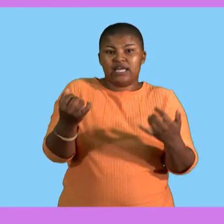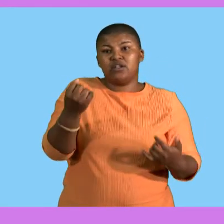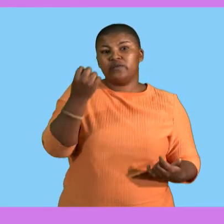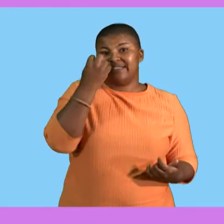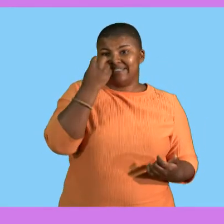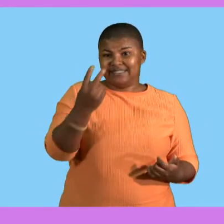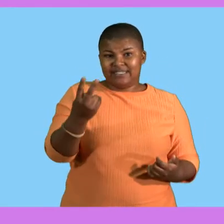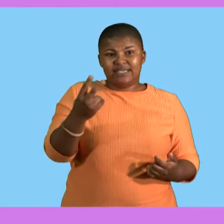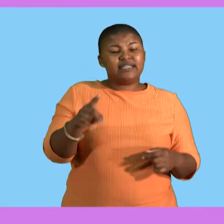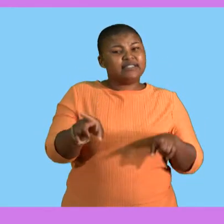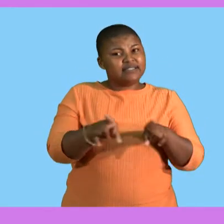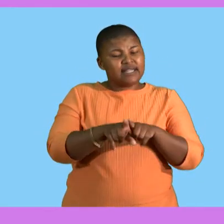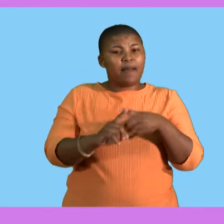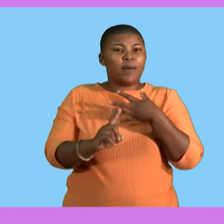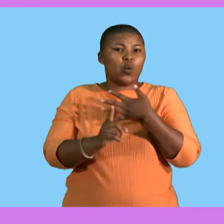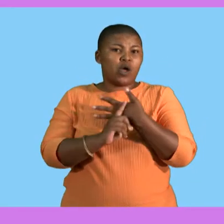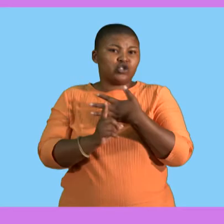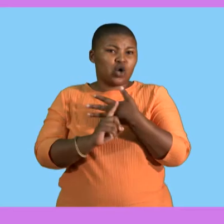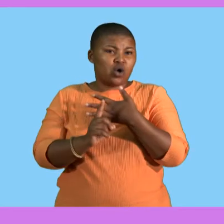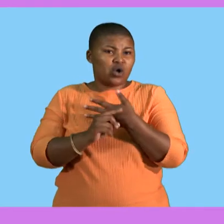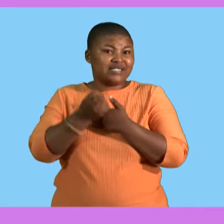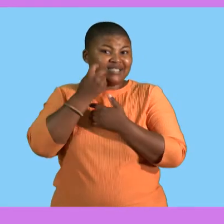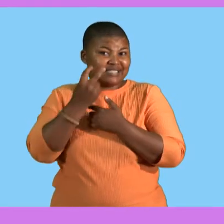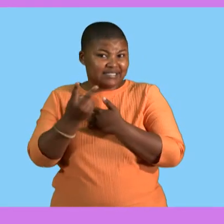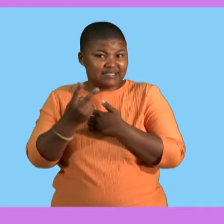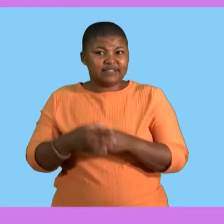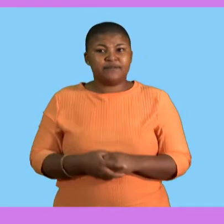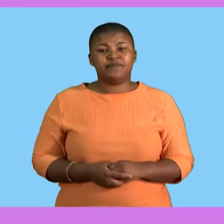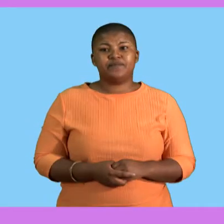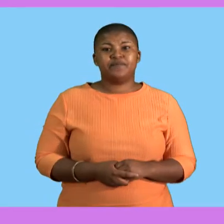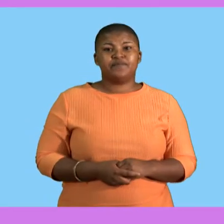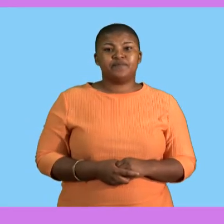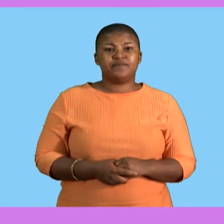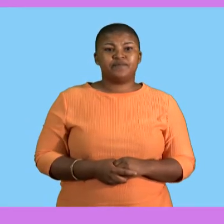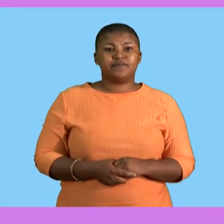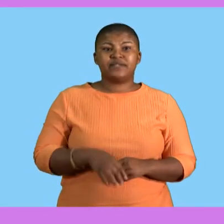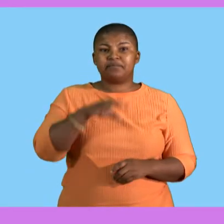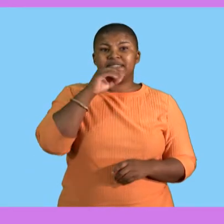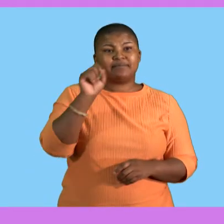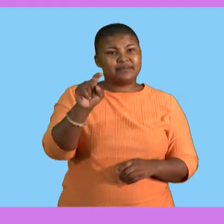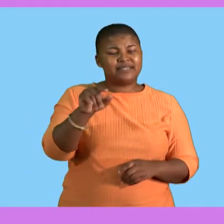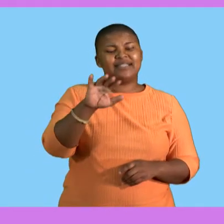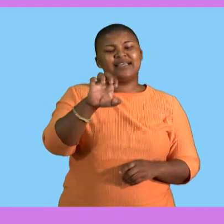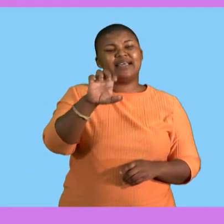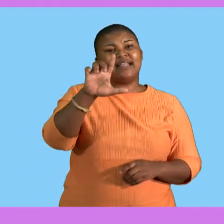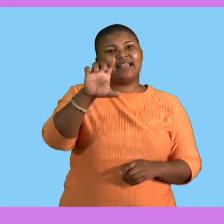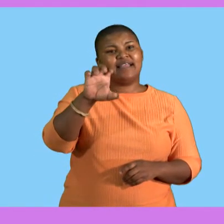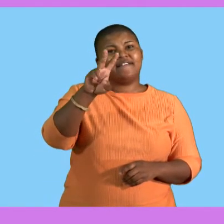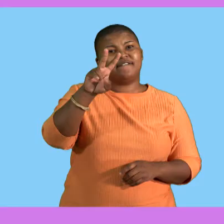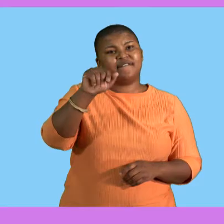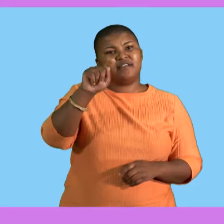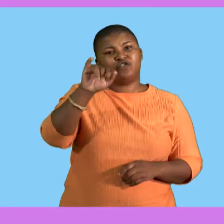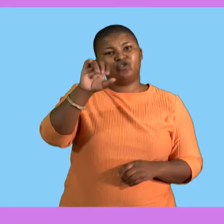pillar and a window. So, this will be an elevation